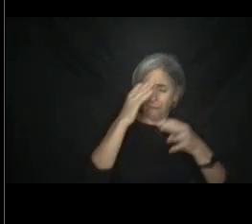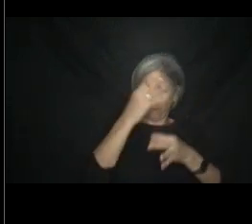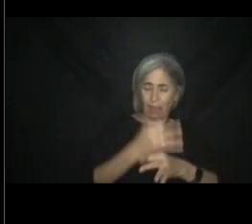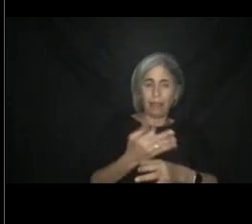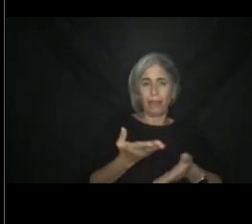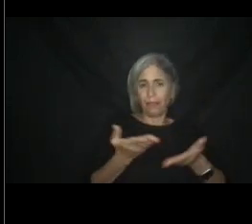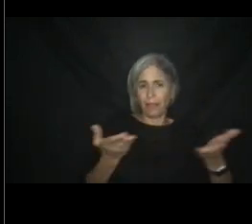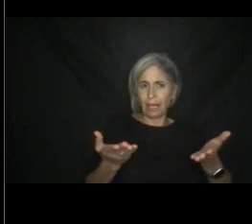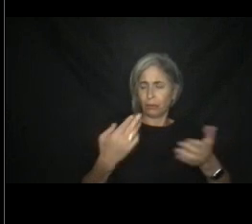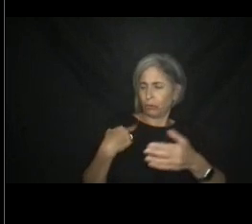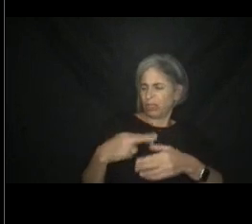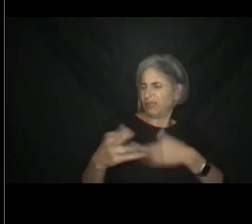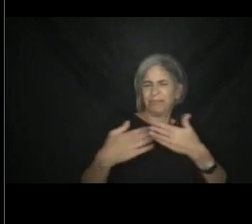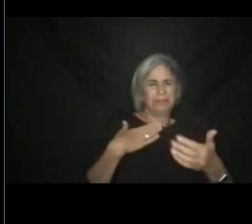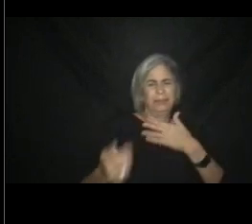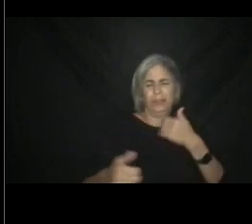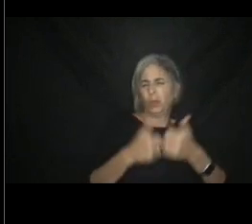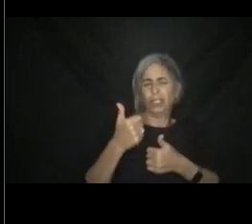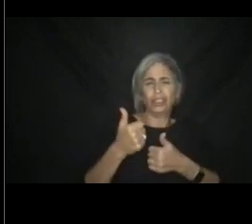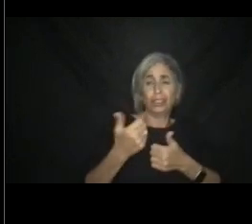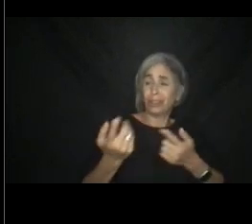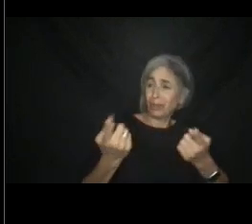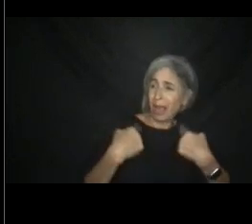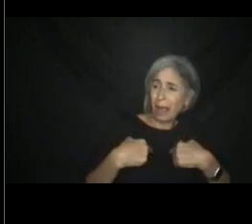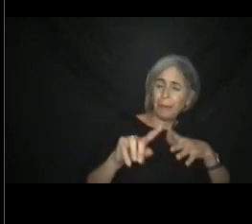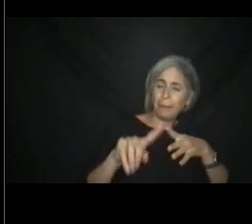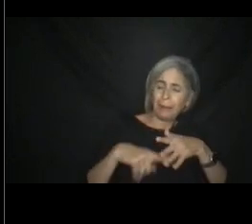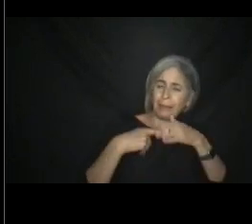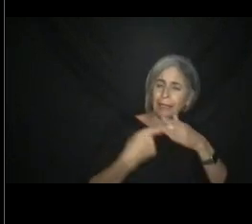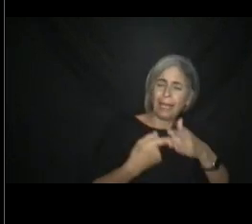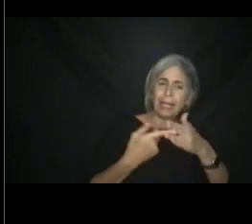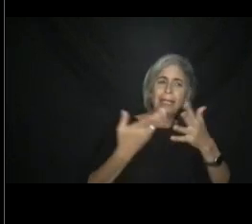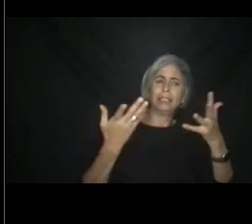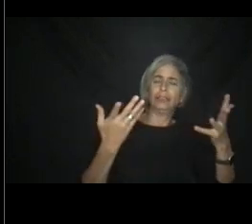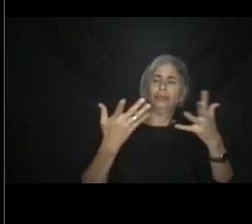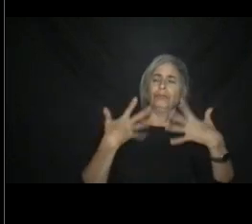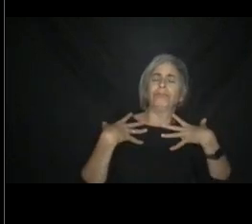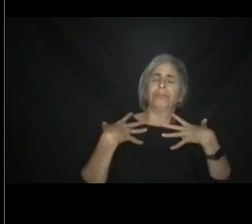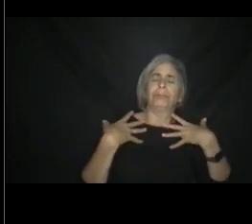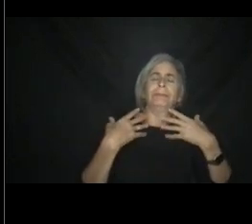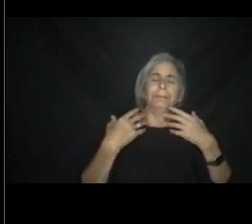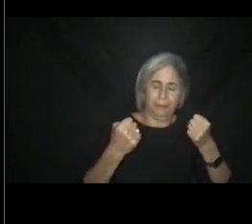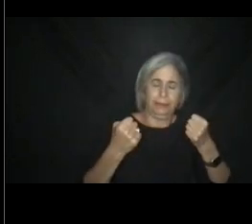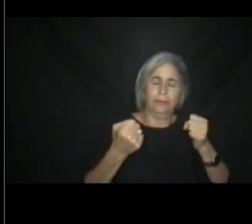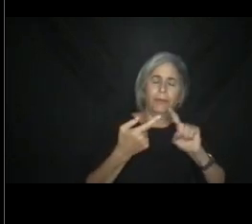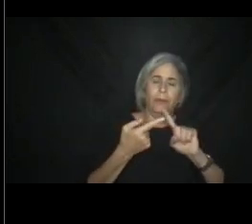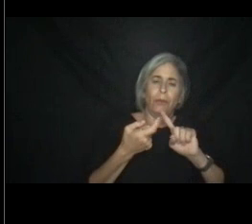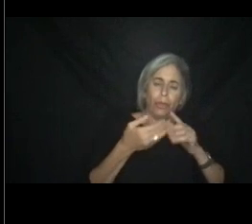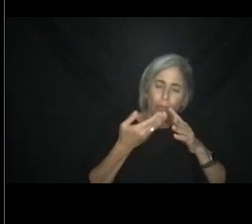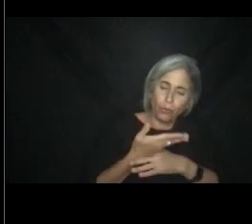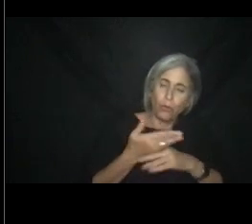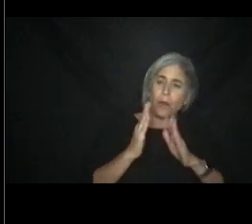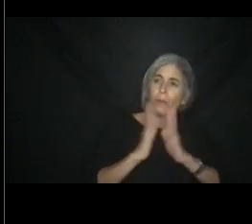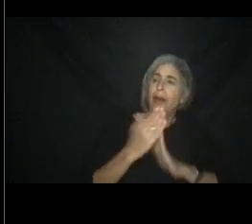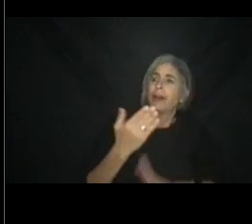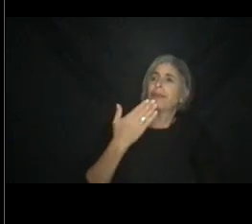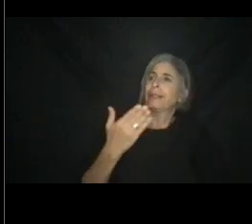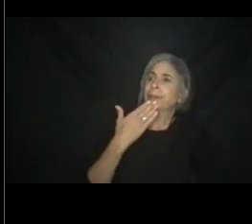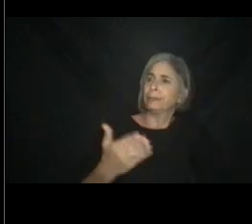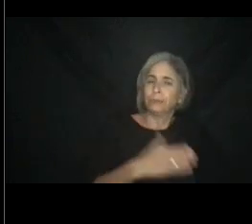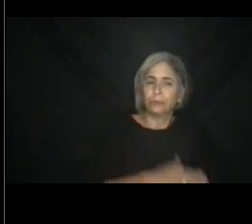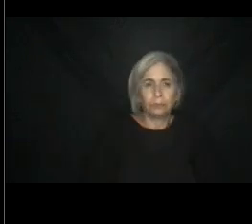and just begin the reform and reconciliation through prayer. Thank you.